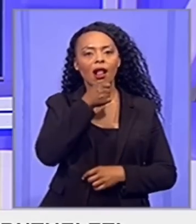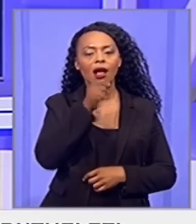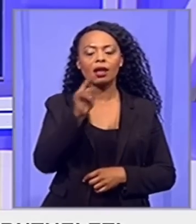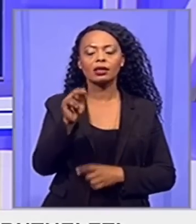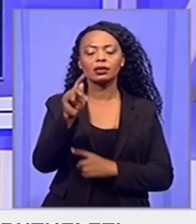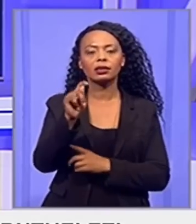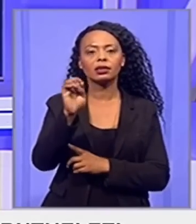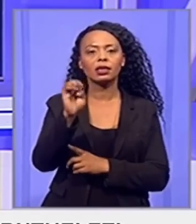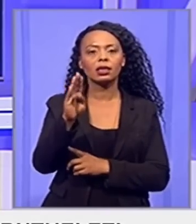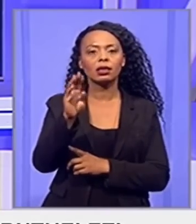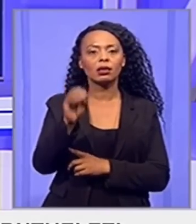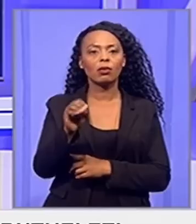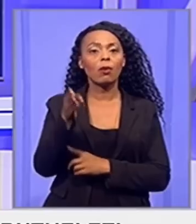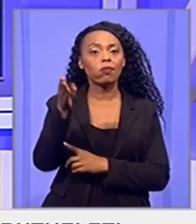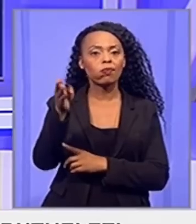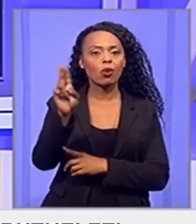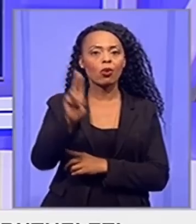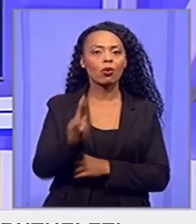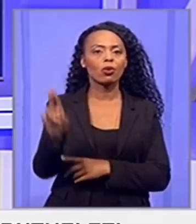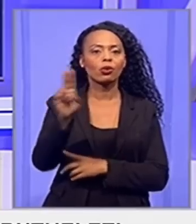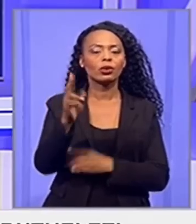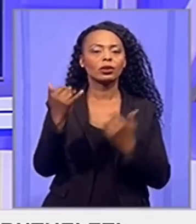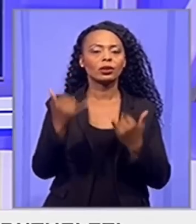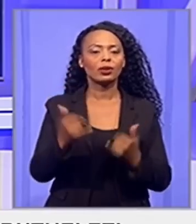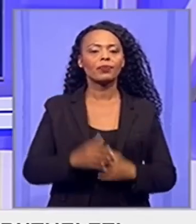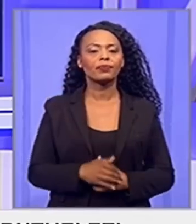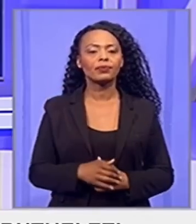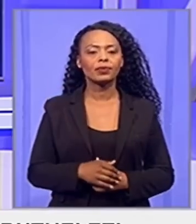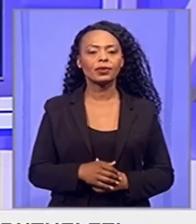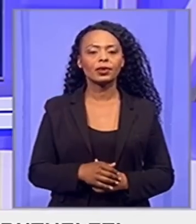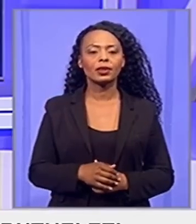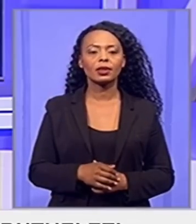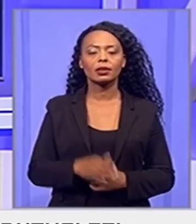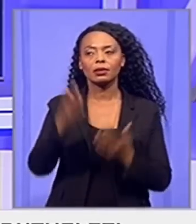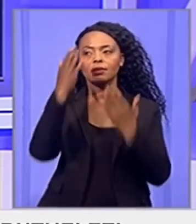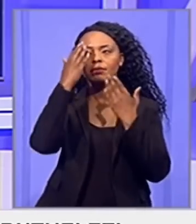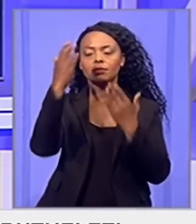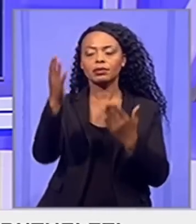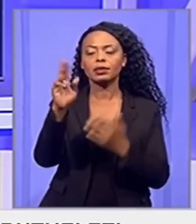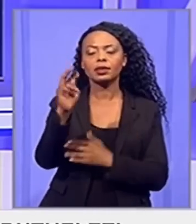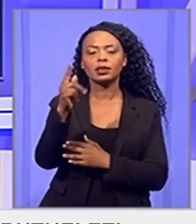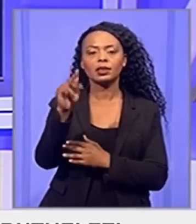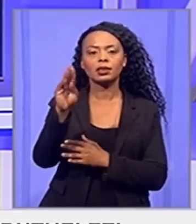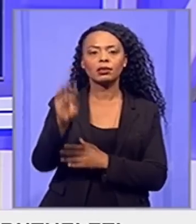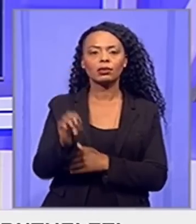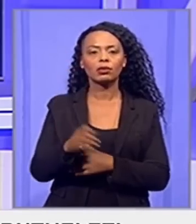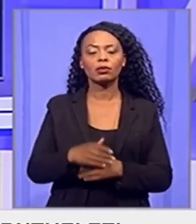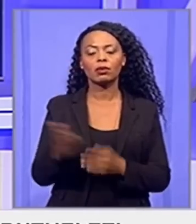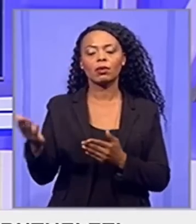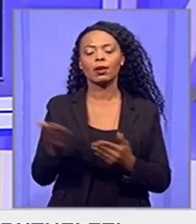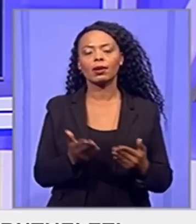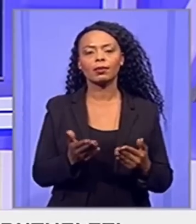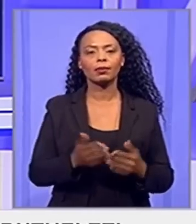Ntebo Mokobo yo kwa Ulundi ga jana. Ntebo o madume wa mogetswe raitsho.